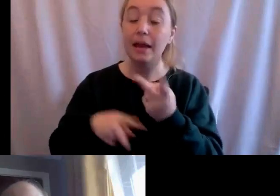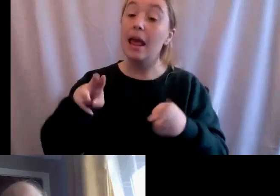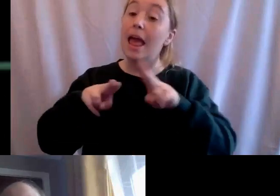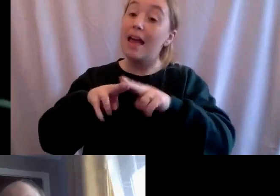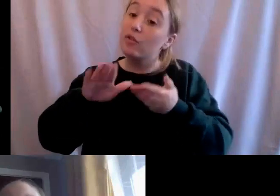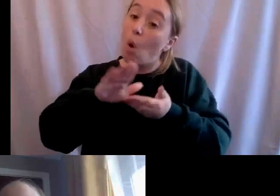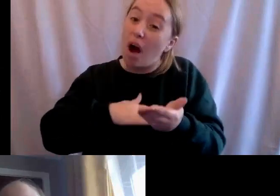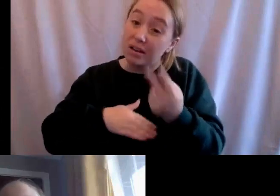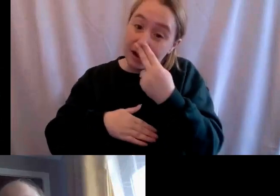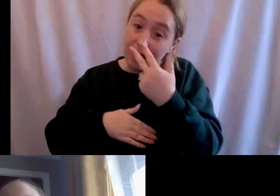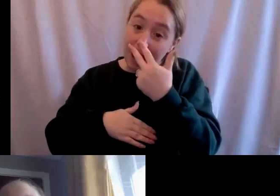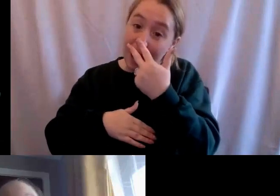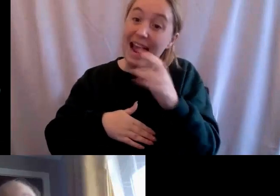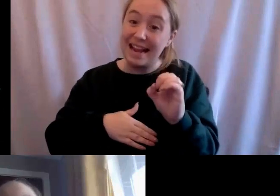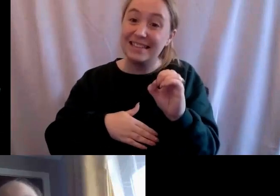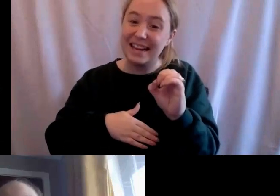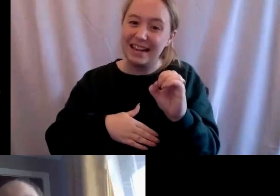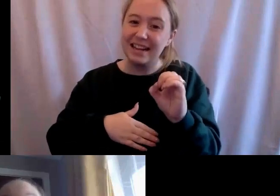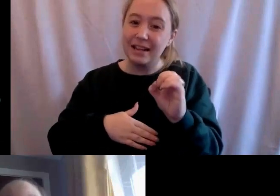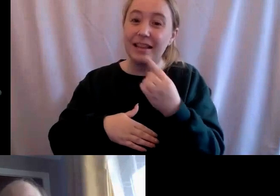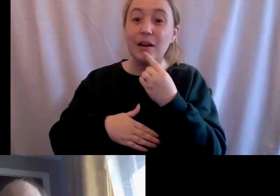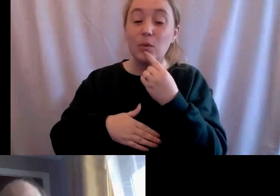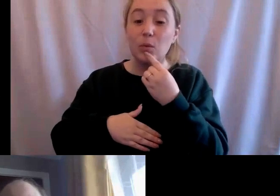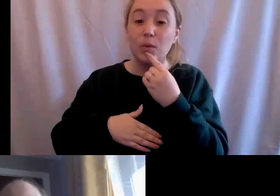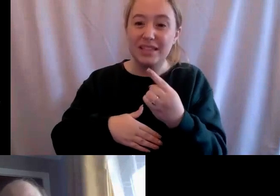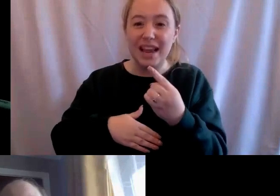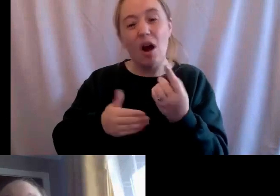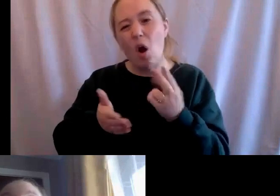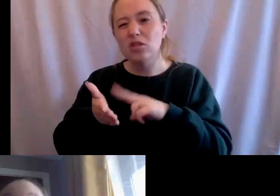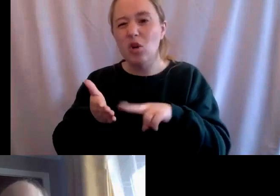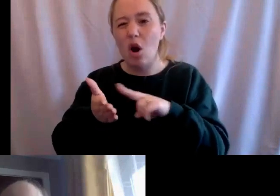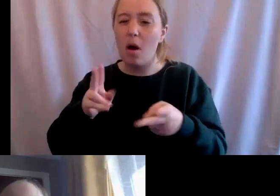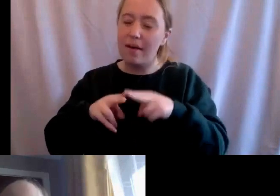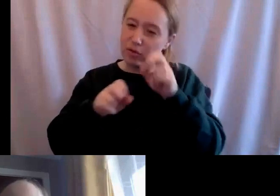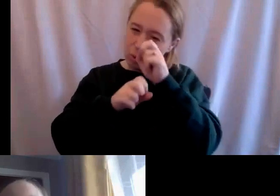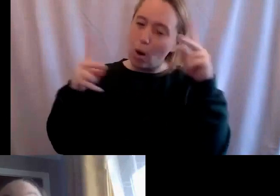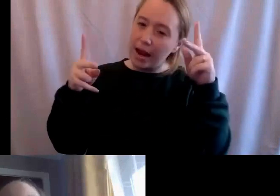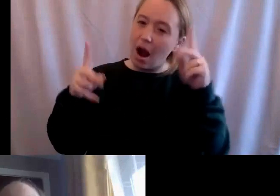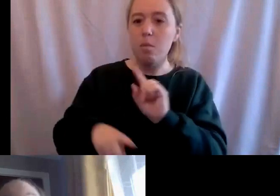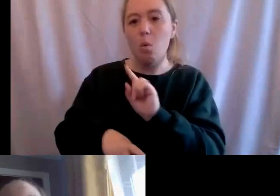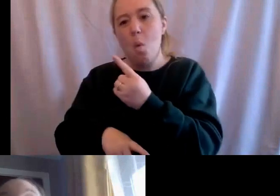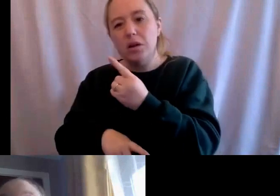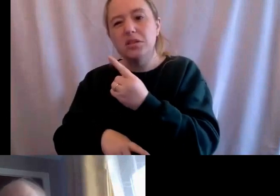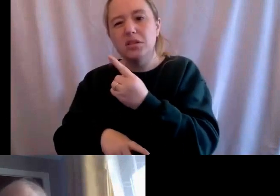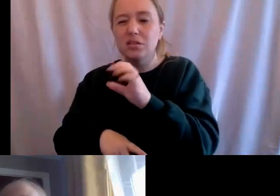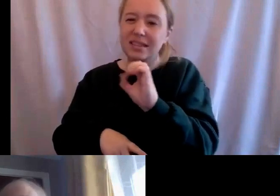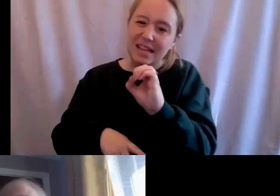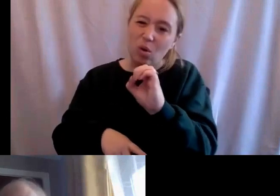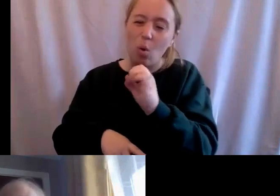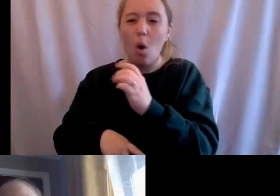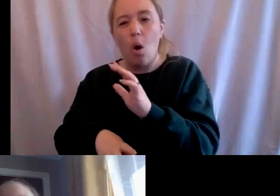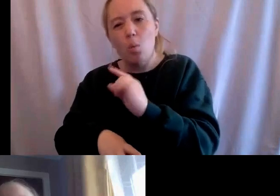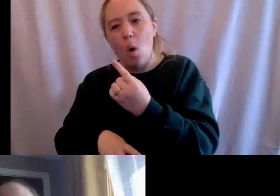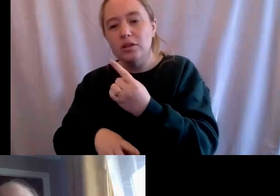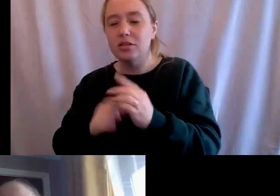and you're going to we consider it normal to go to the toilet 0 to 1 times a night, and over 80, 0 to 2 times a night is